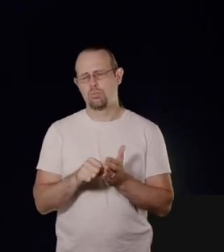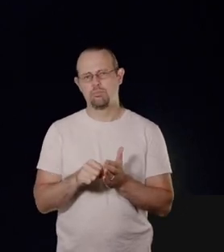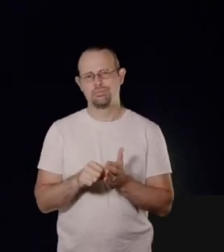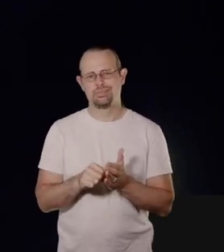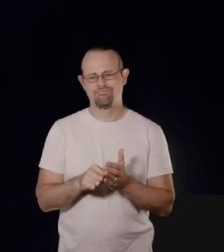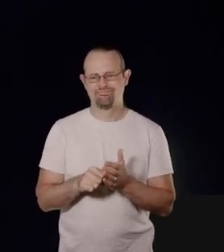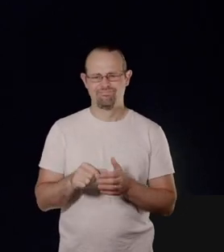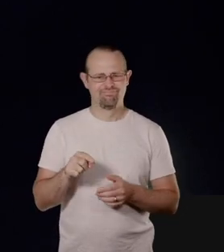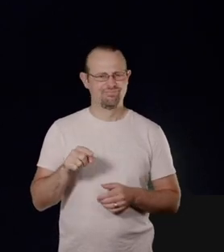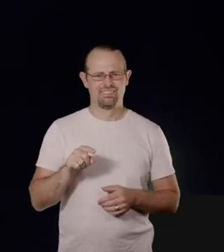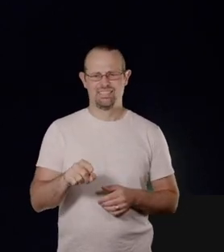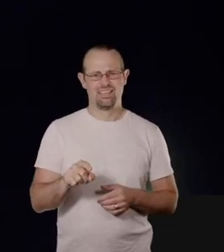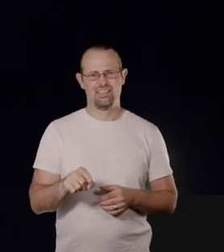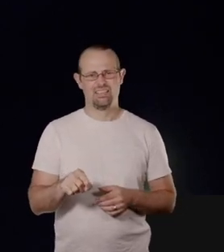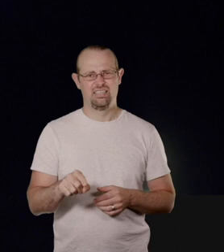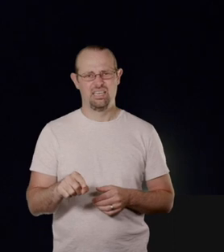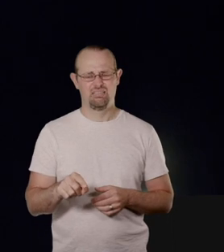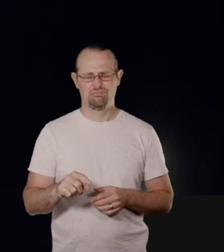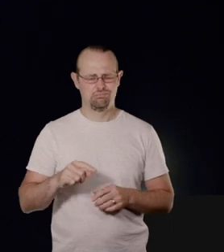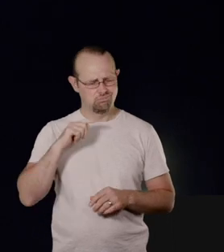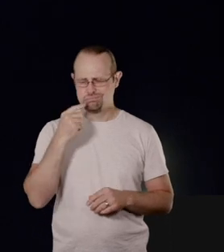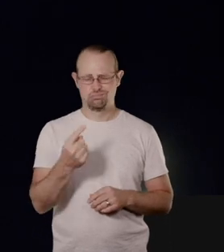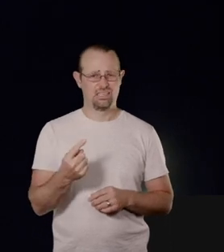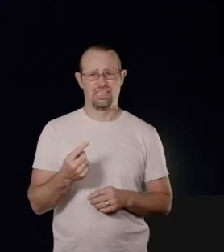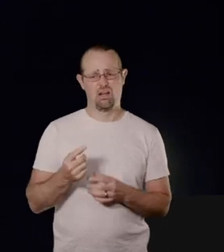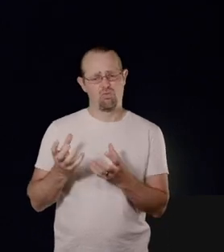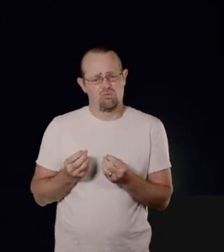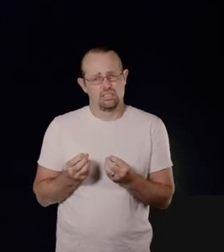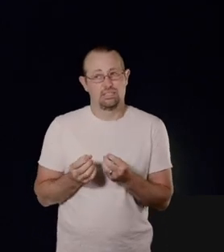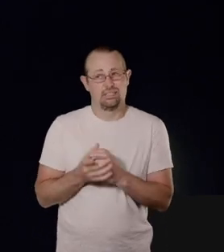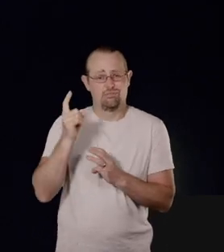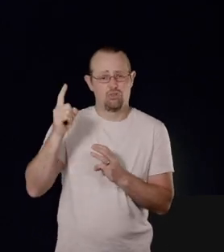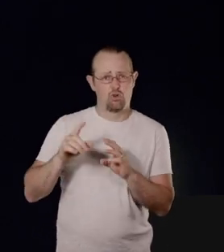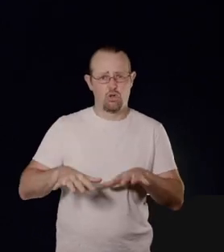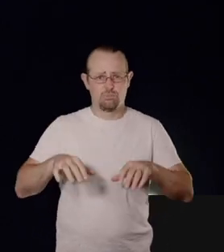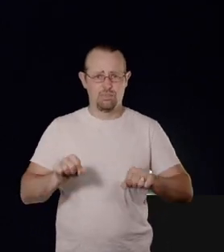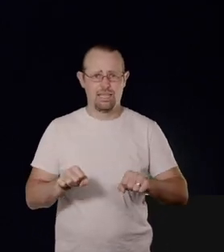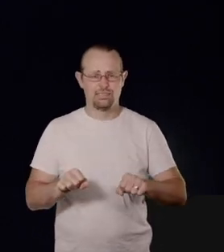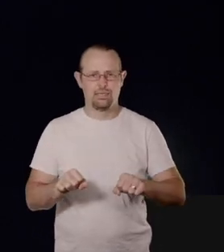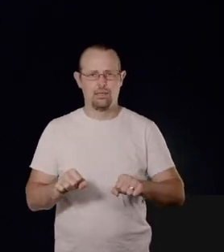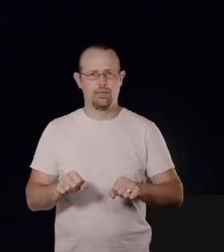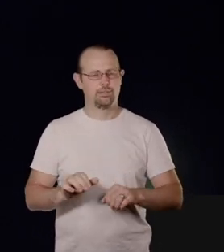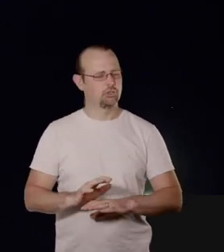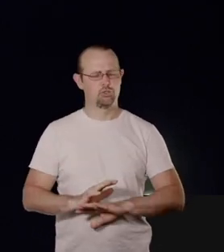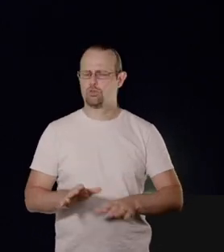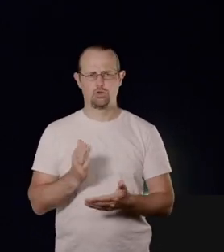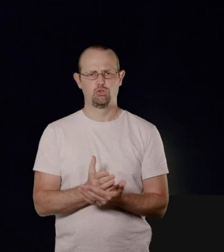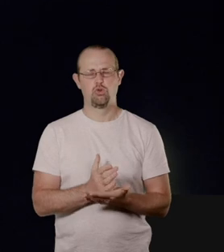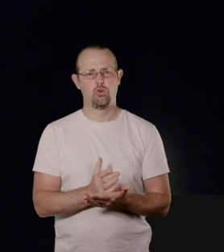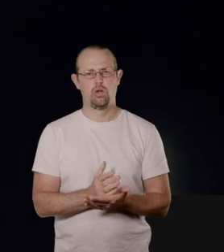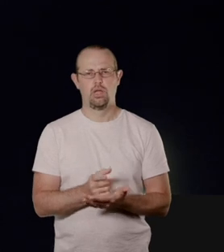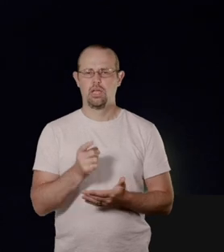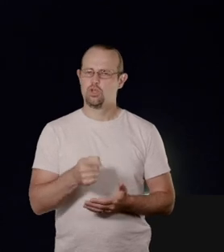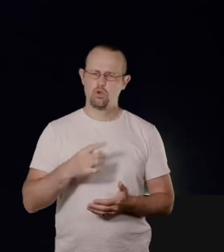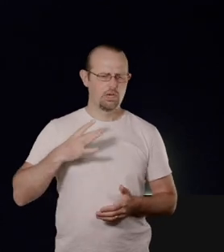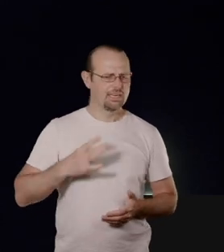they're kind of disqualifying themselves from God's blessing. You are not. You must be real with God. You must pray